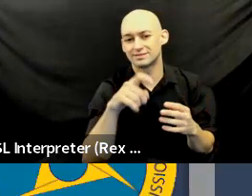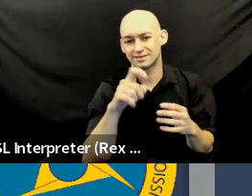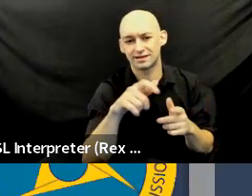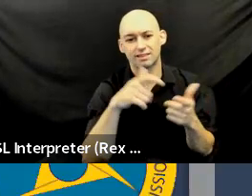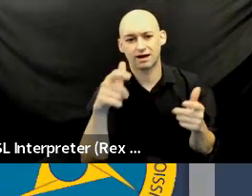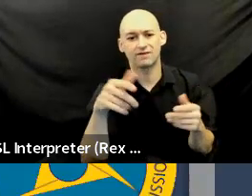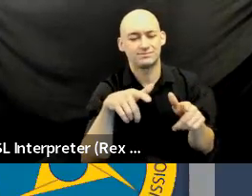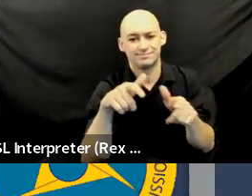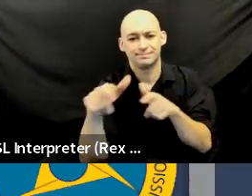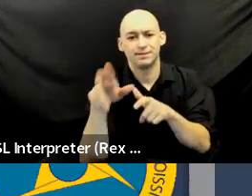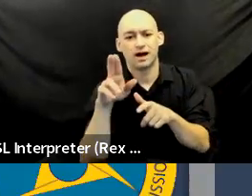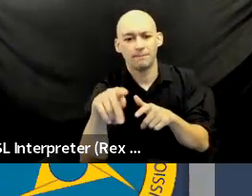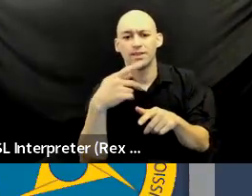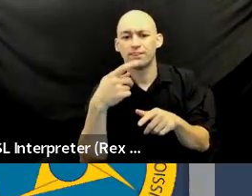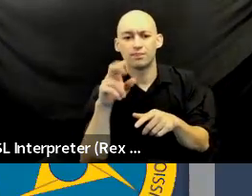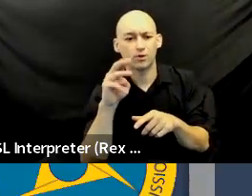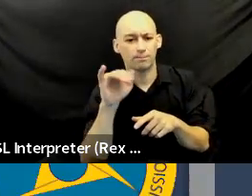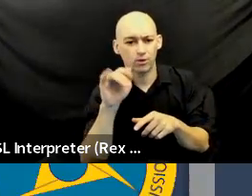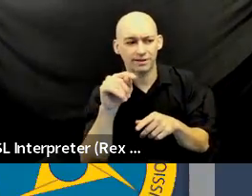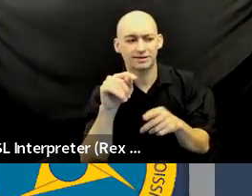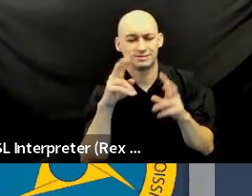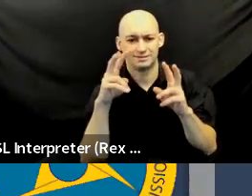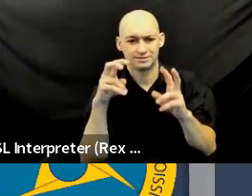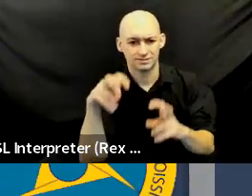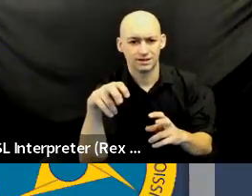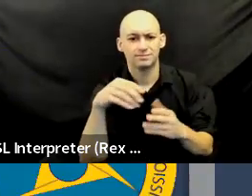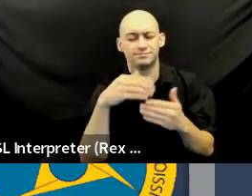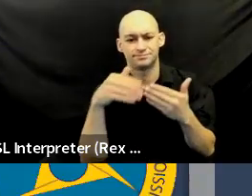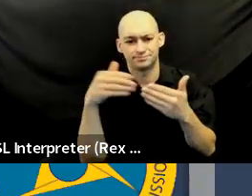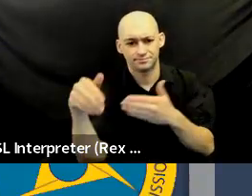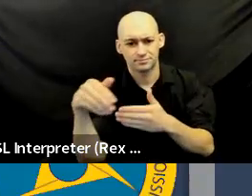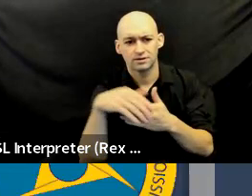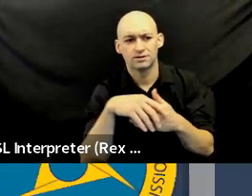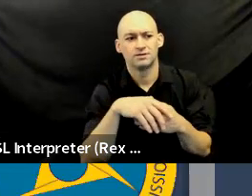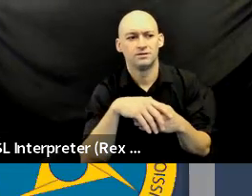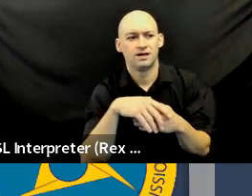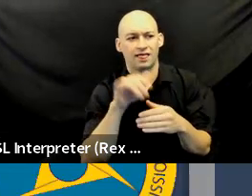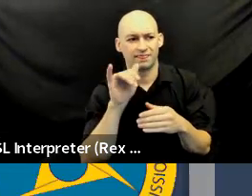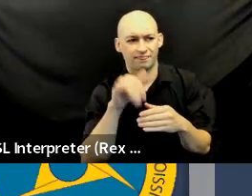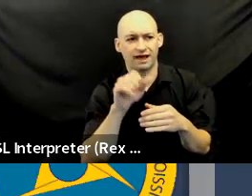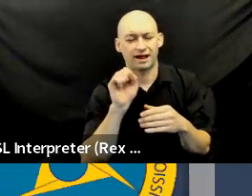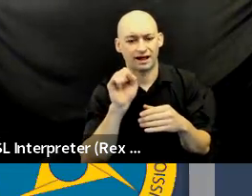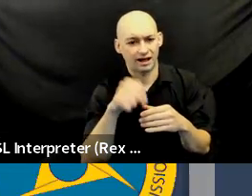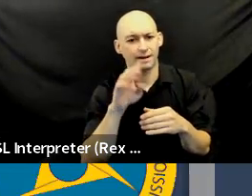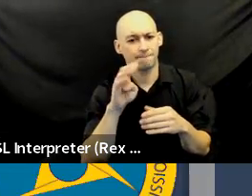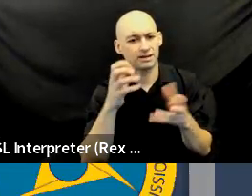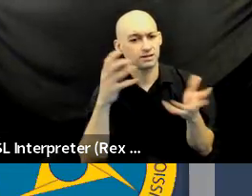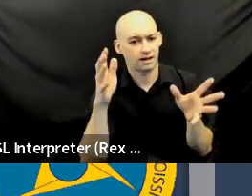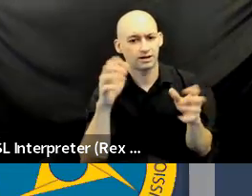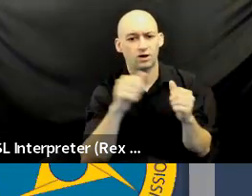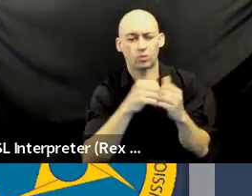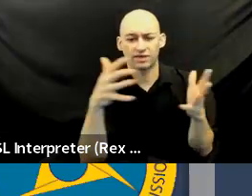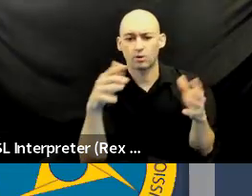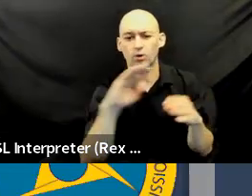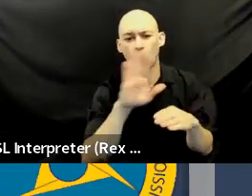speed up the permitting and assessment and siting of these. That can likely be done without wholesale